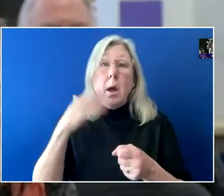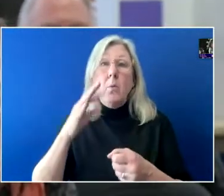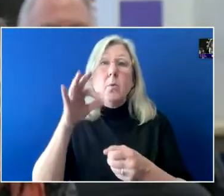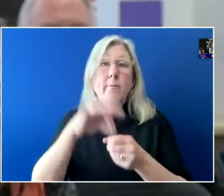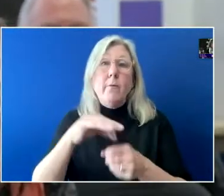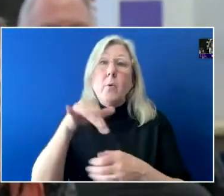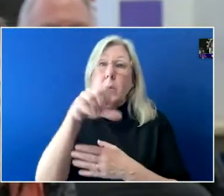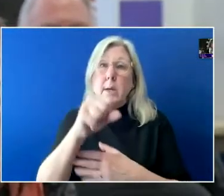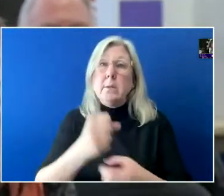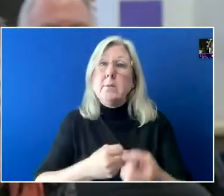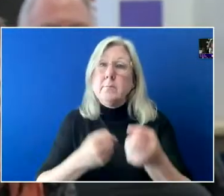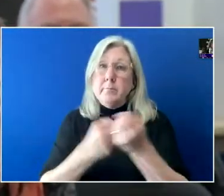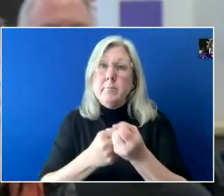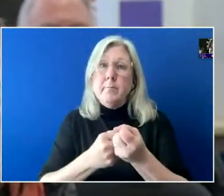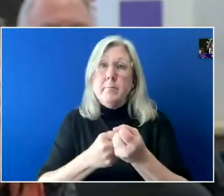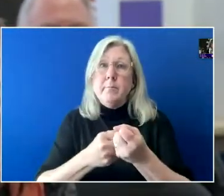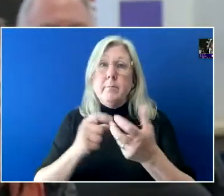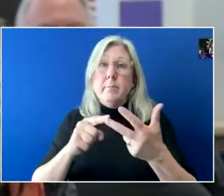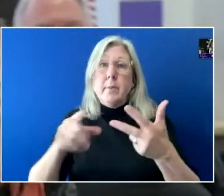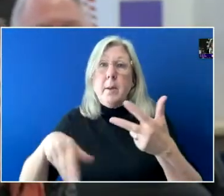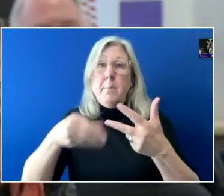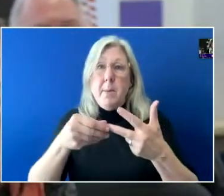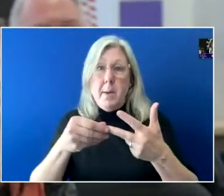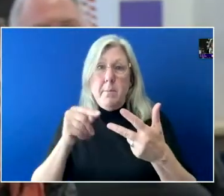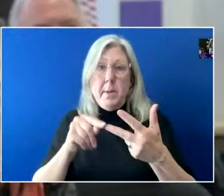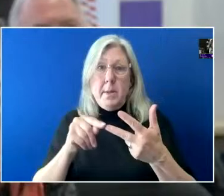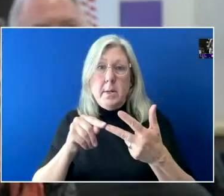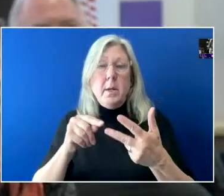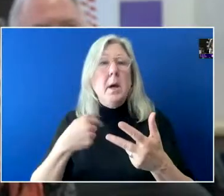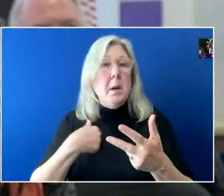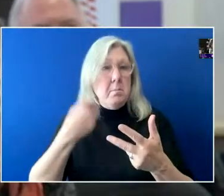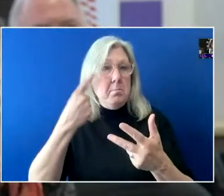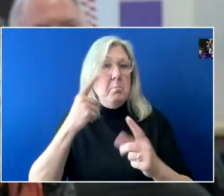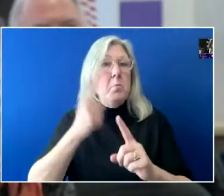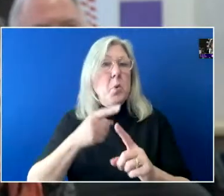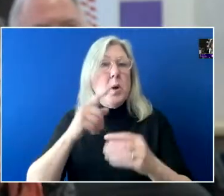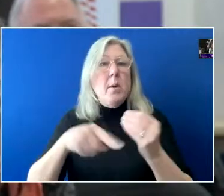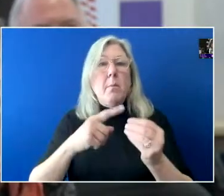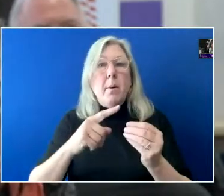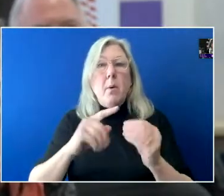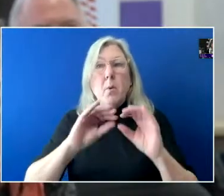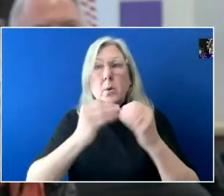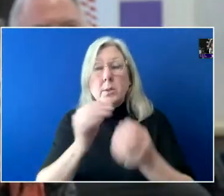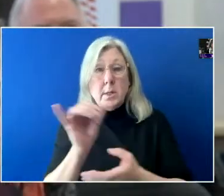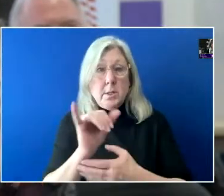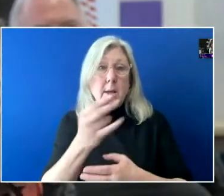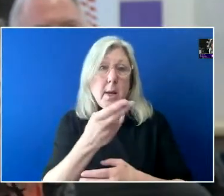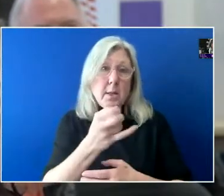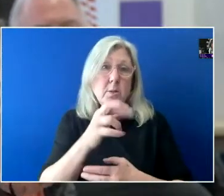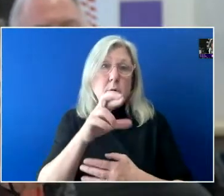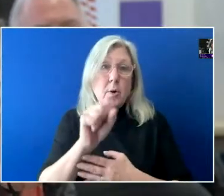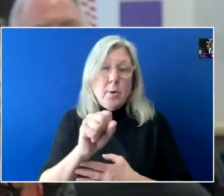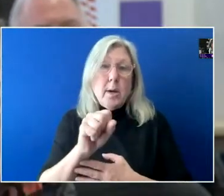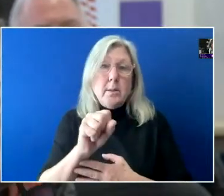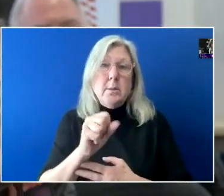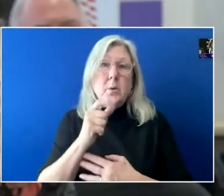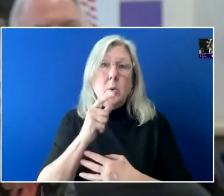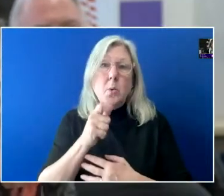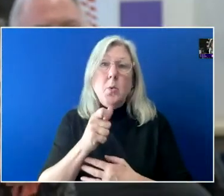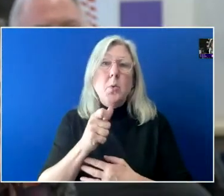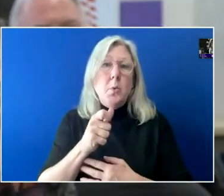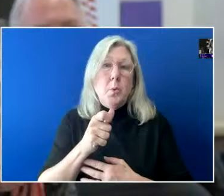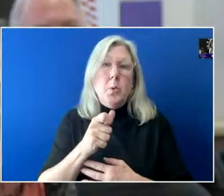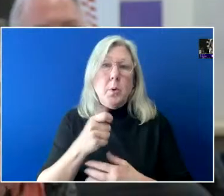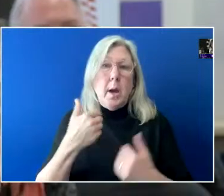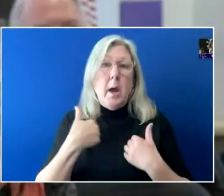um I hear the point about organizations like hcrs that have such tremendous